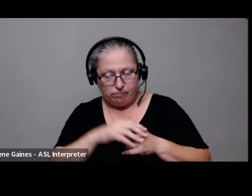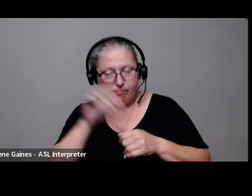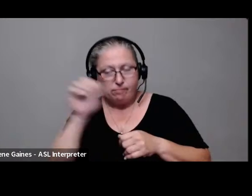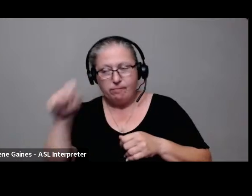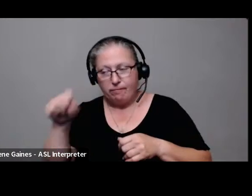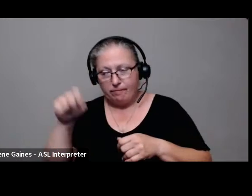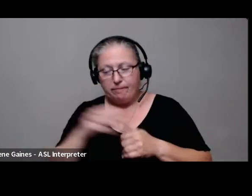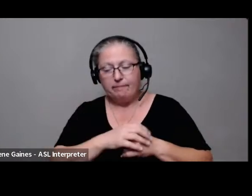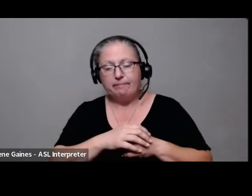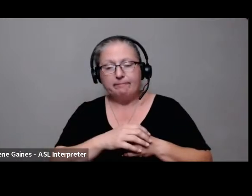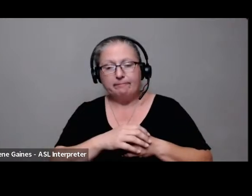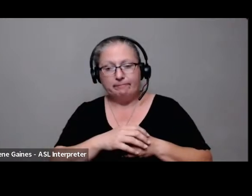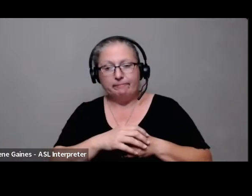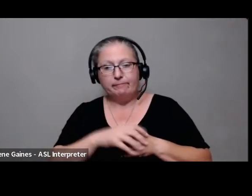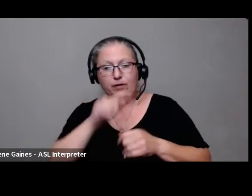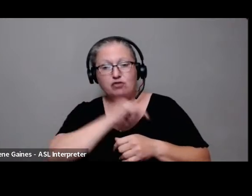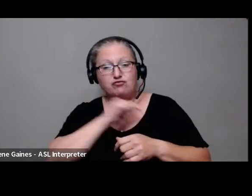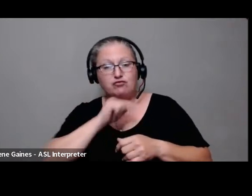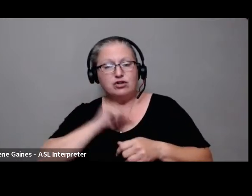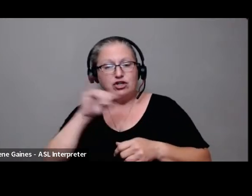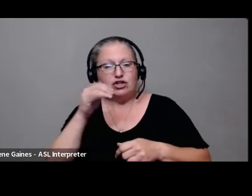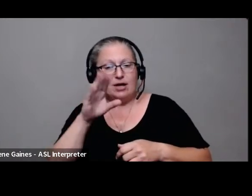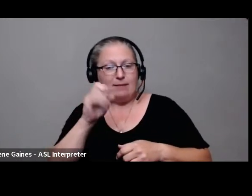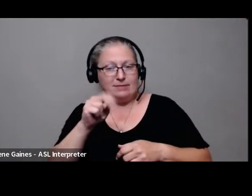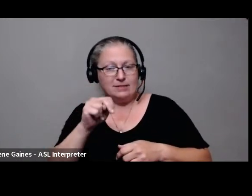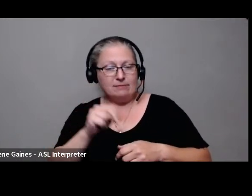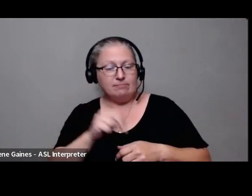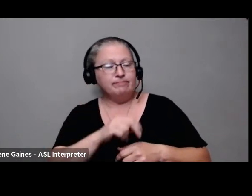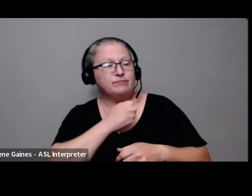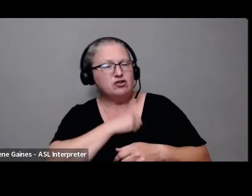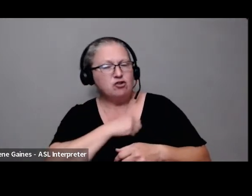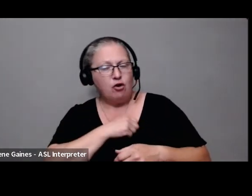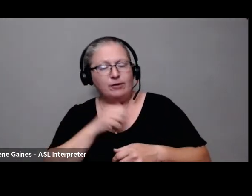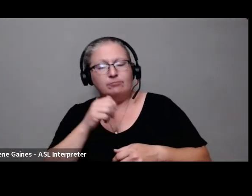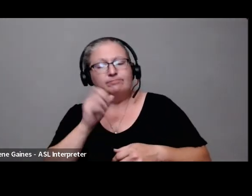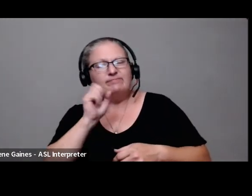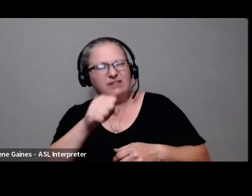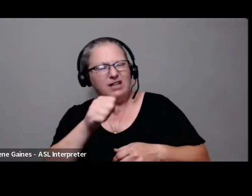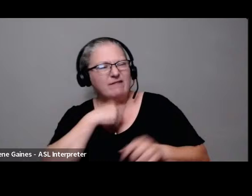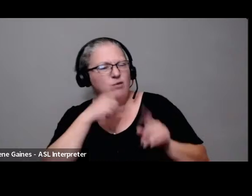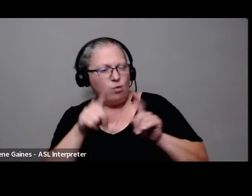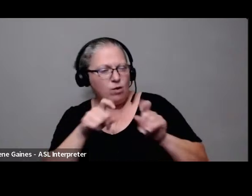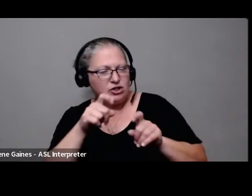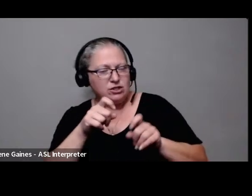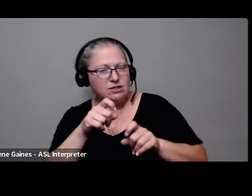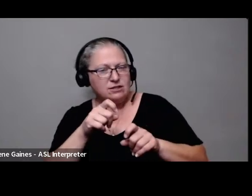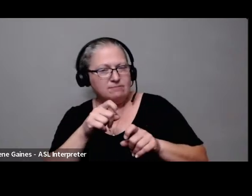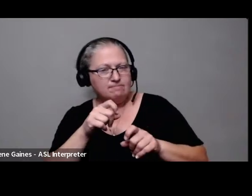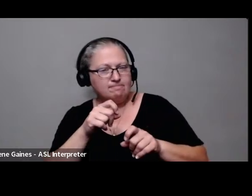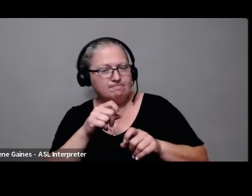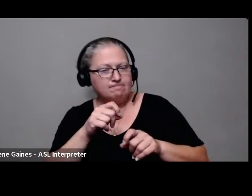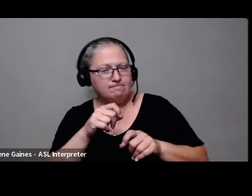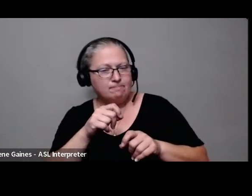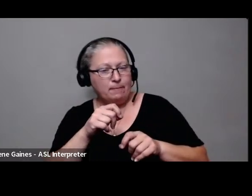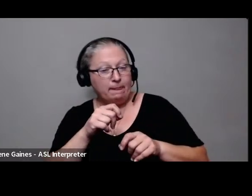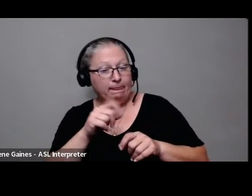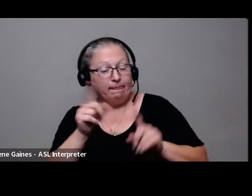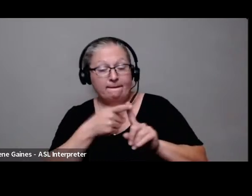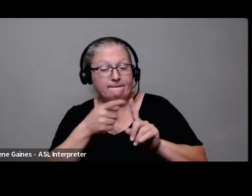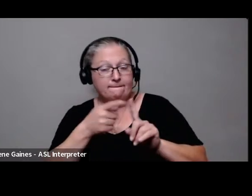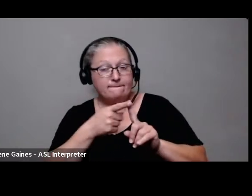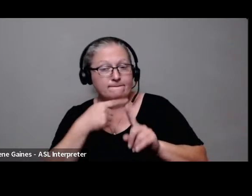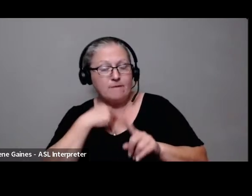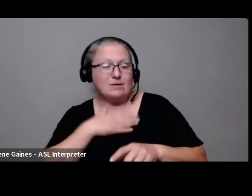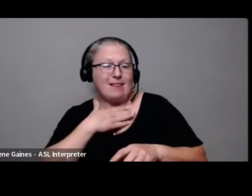Yes. Trustee Jacobson, sorry. Yeah, I do have some questions. First of all,